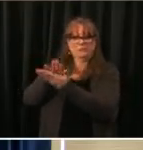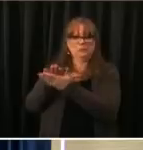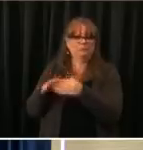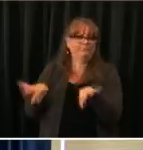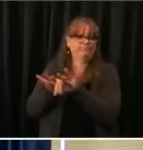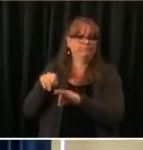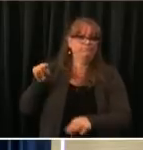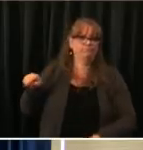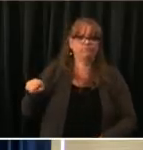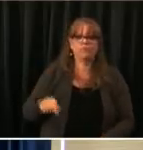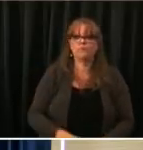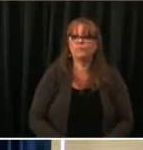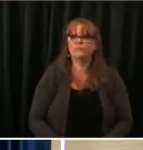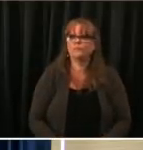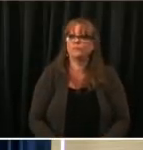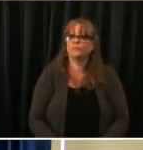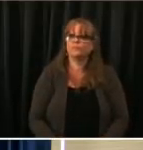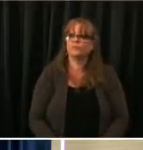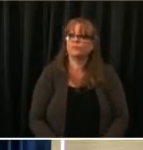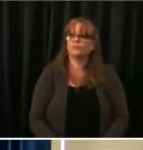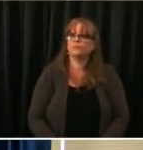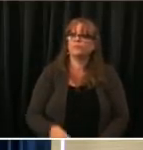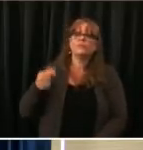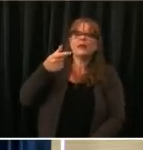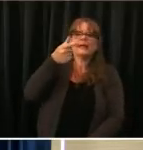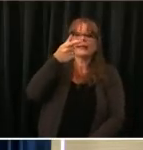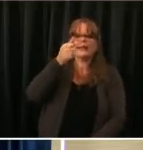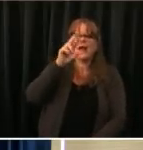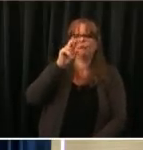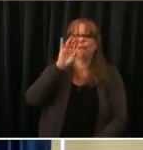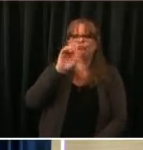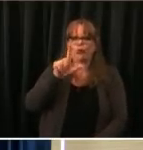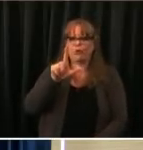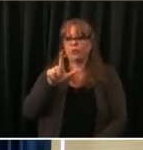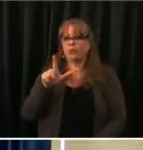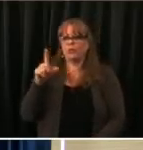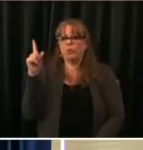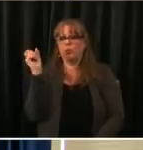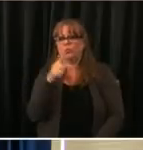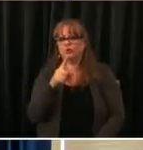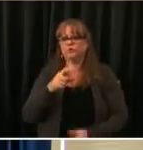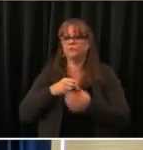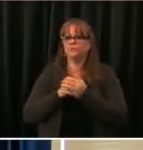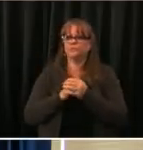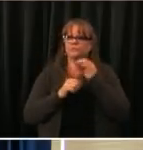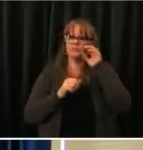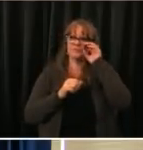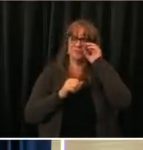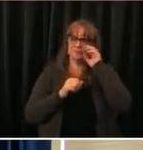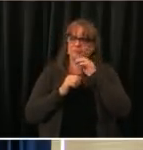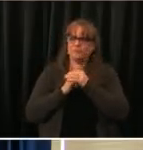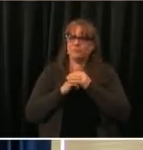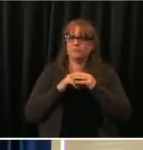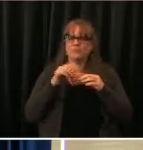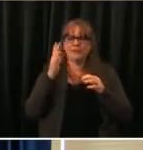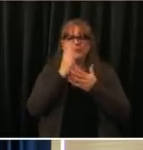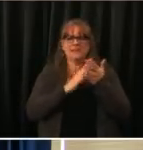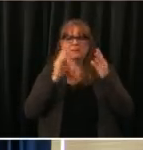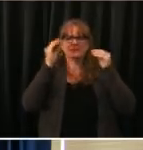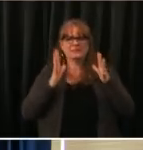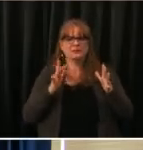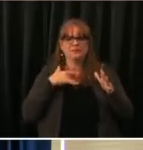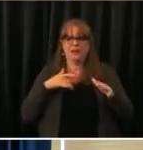Governor, this is Gabrielle from Fox 31. 2 quick questions for you. The first being that some teachers may still be skeptical to go back